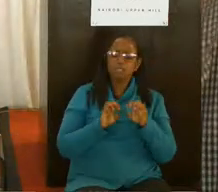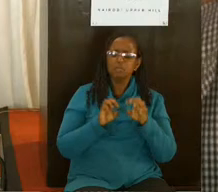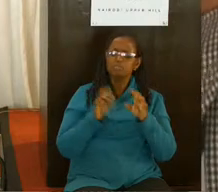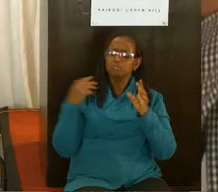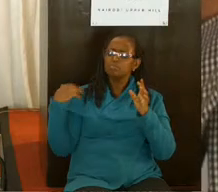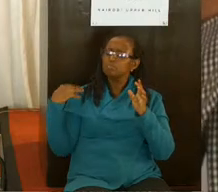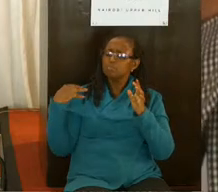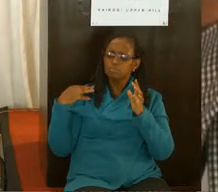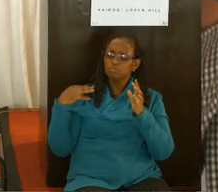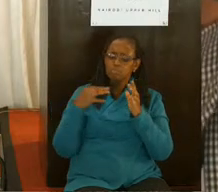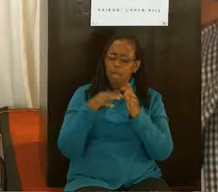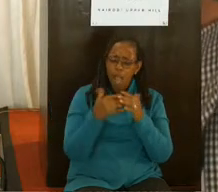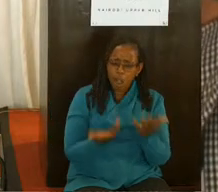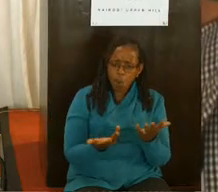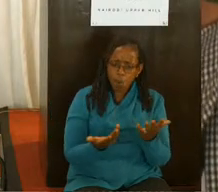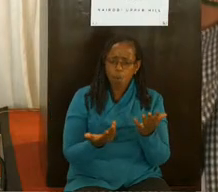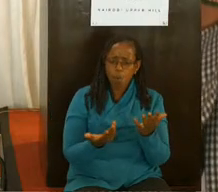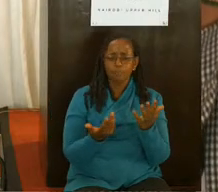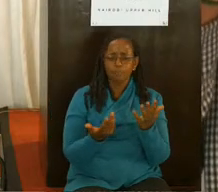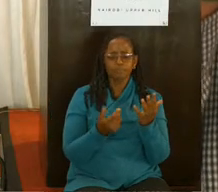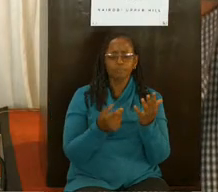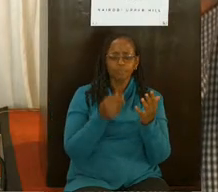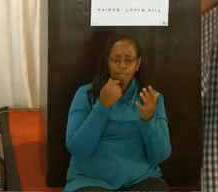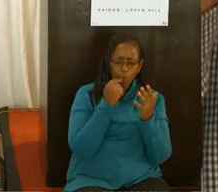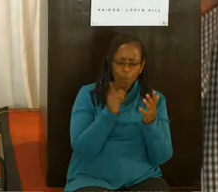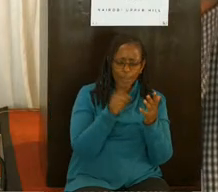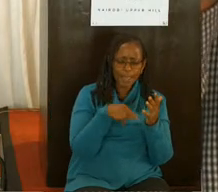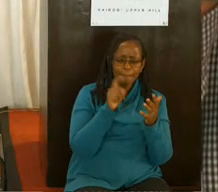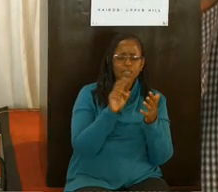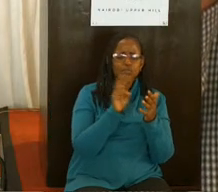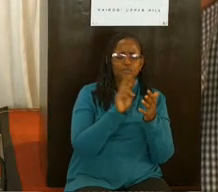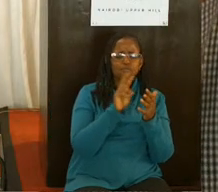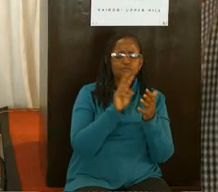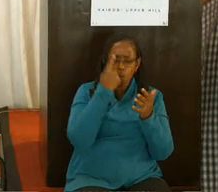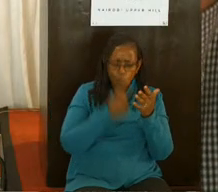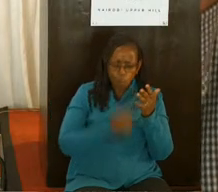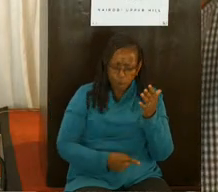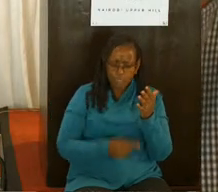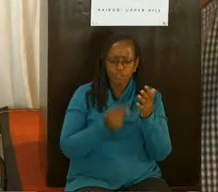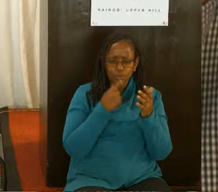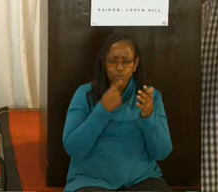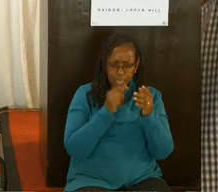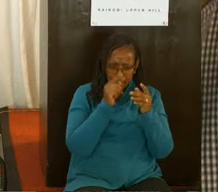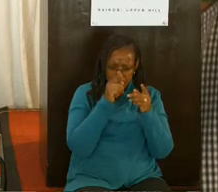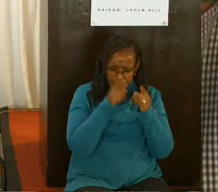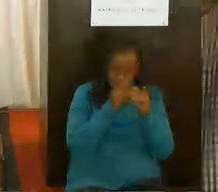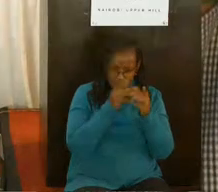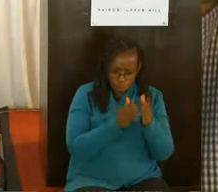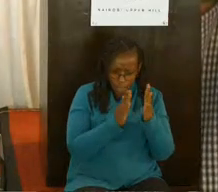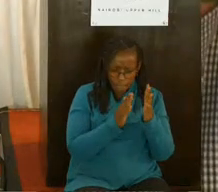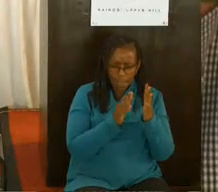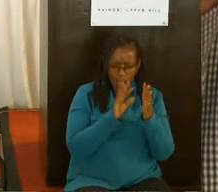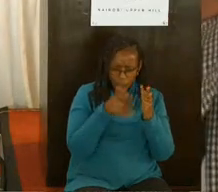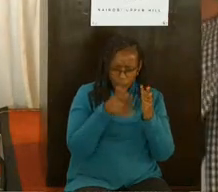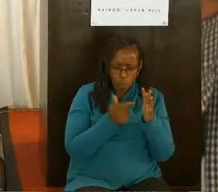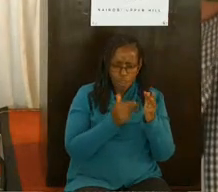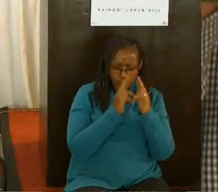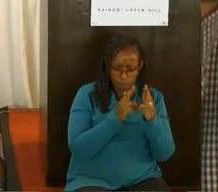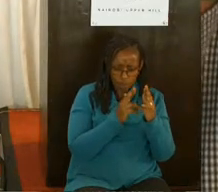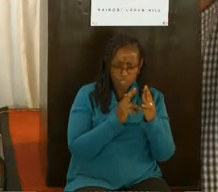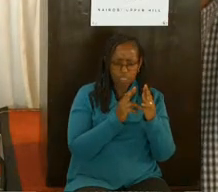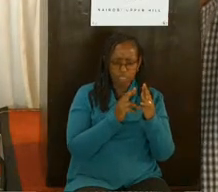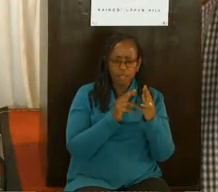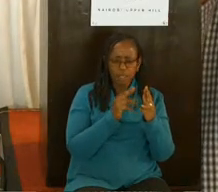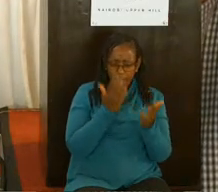what are the Matrix Matrix what are the parameters that we should be looking at and to say in this way in our reportage and how we have done then